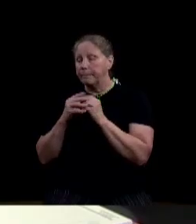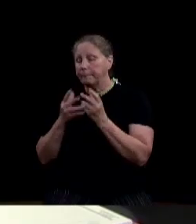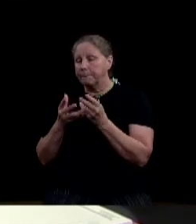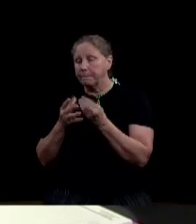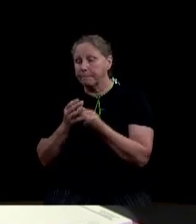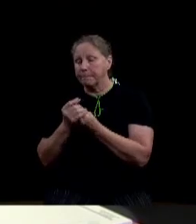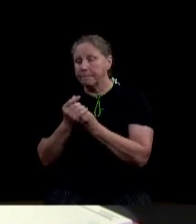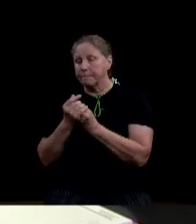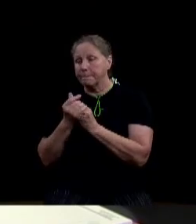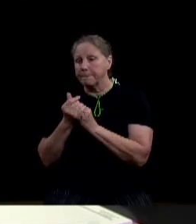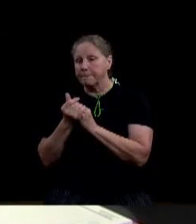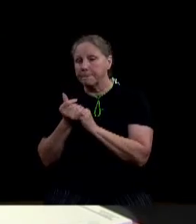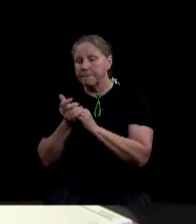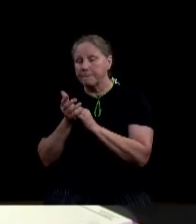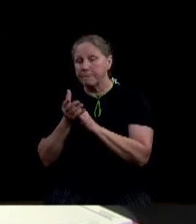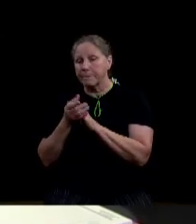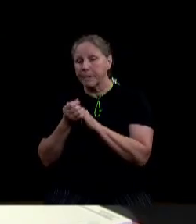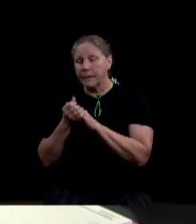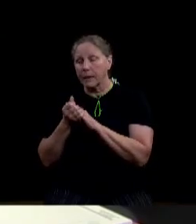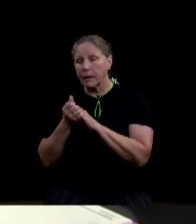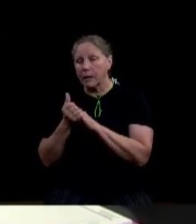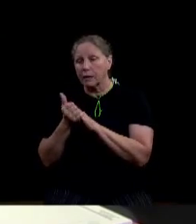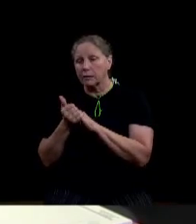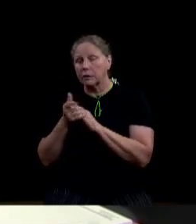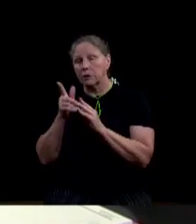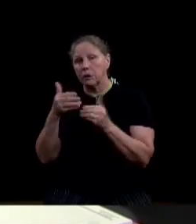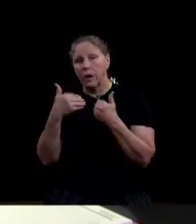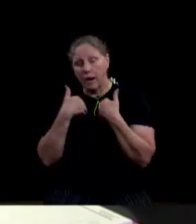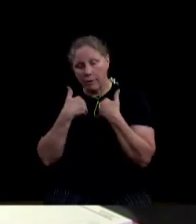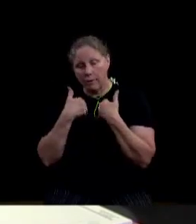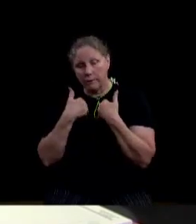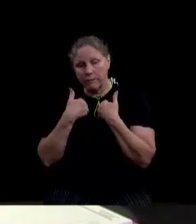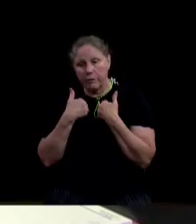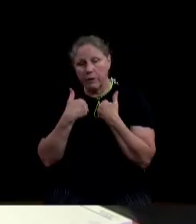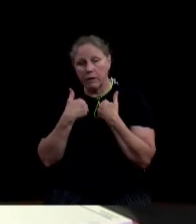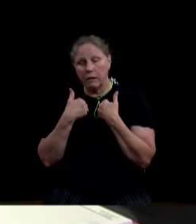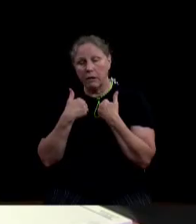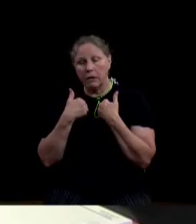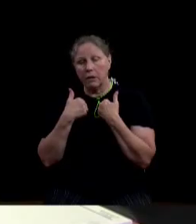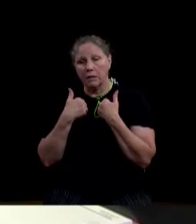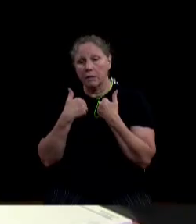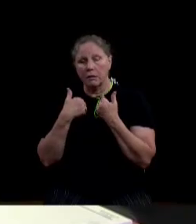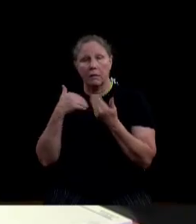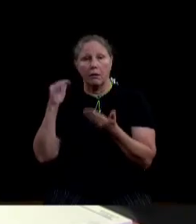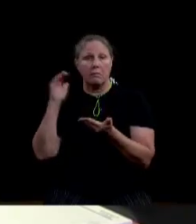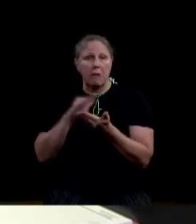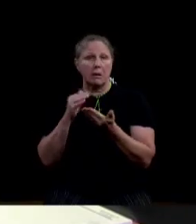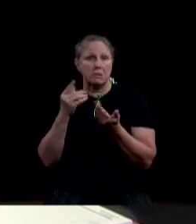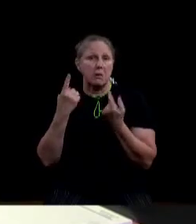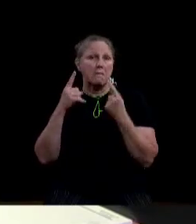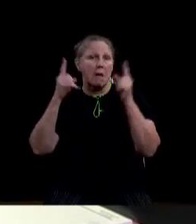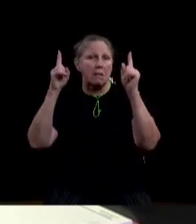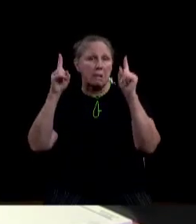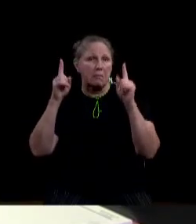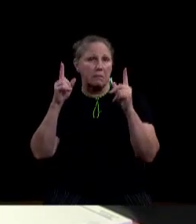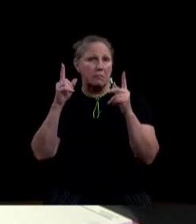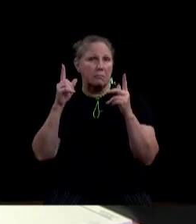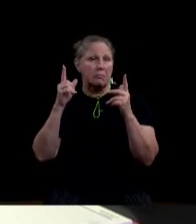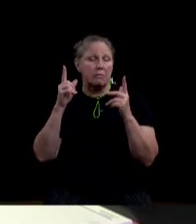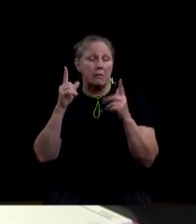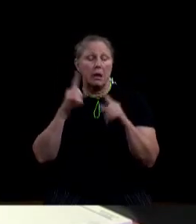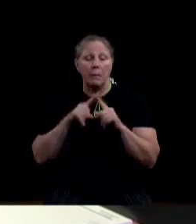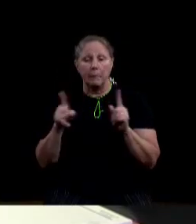you have less effect, but again, it's the sum of all of those effects together